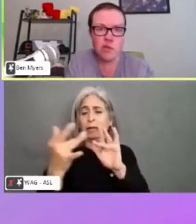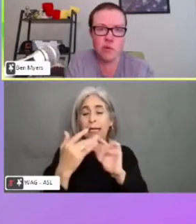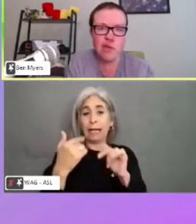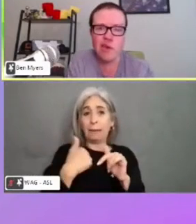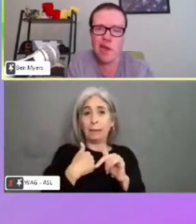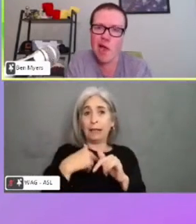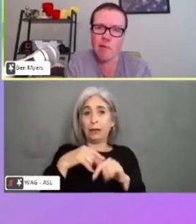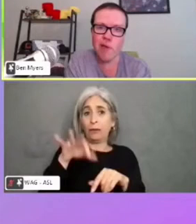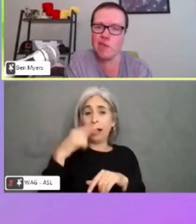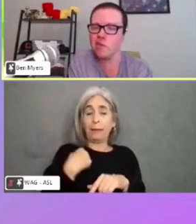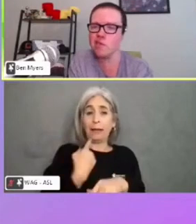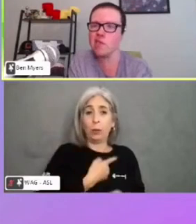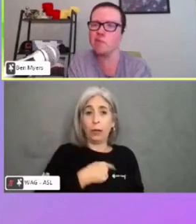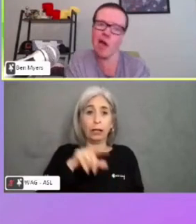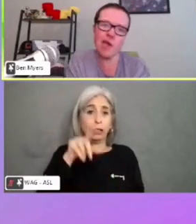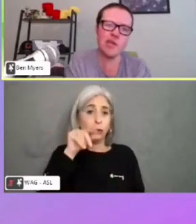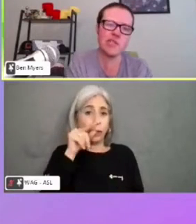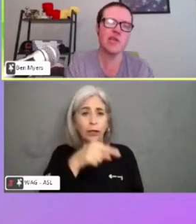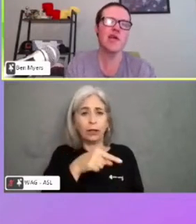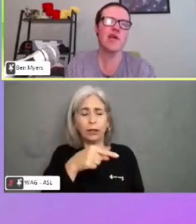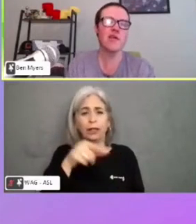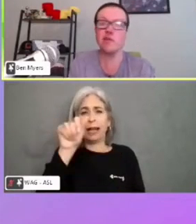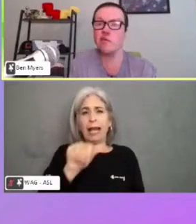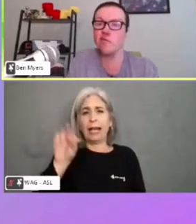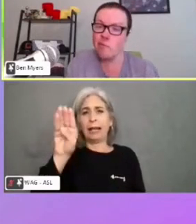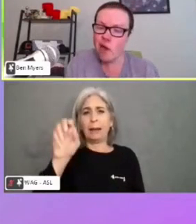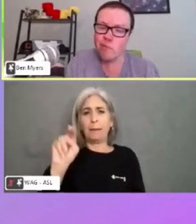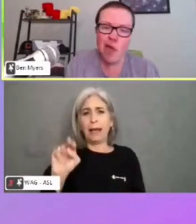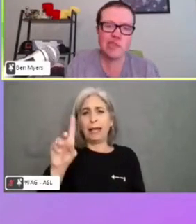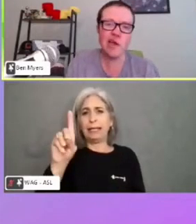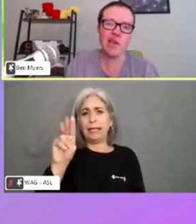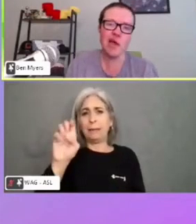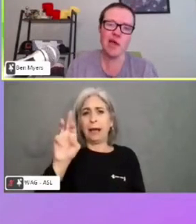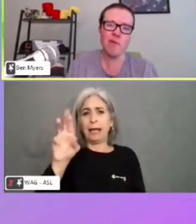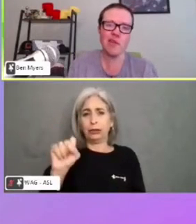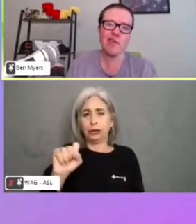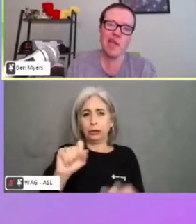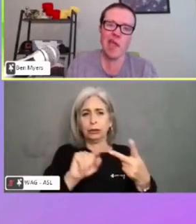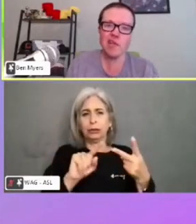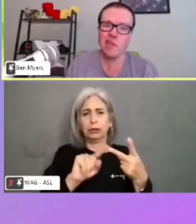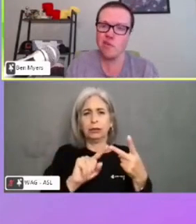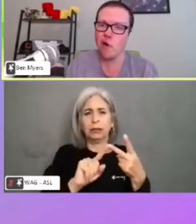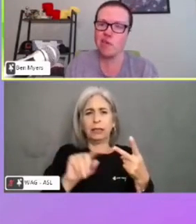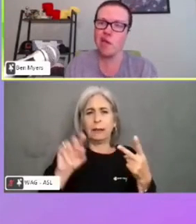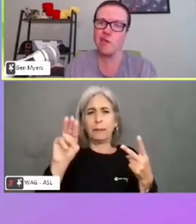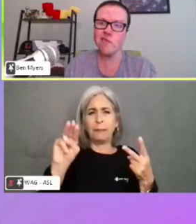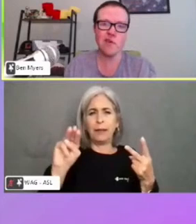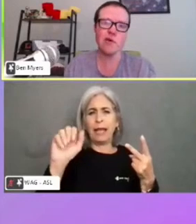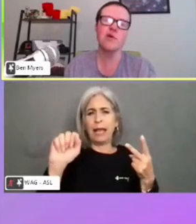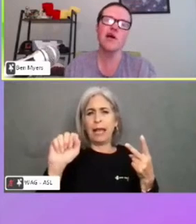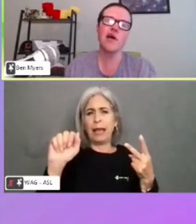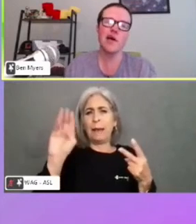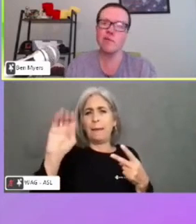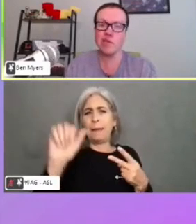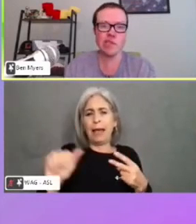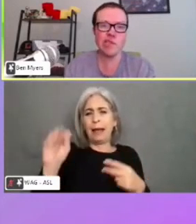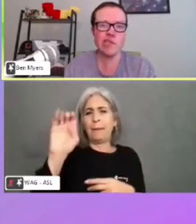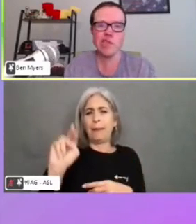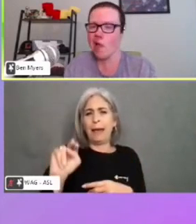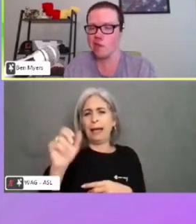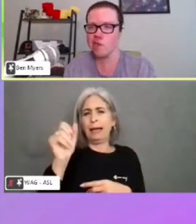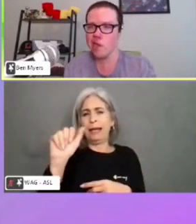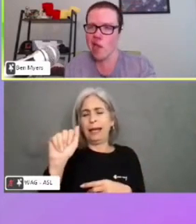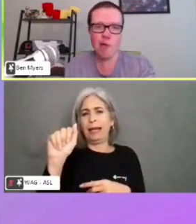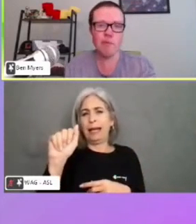found on Twitter at benmyers. You can find me on Mastodon. I'm on the a11y.info